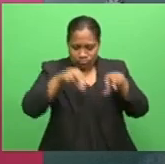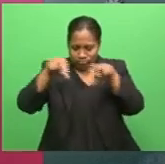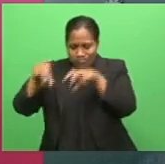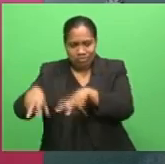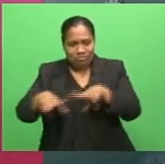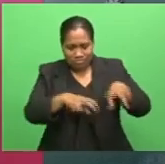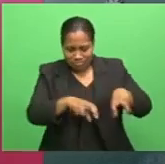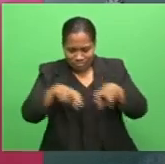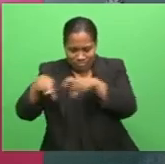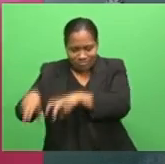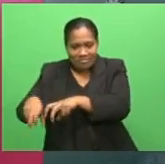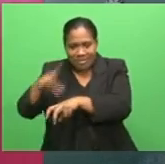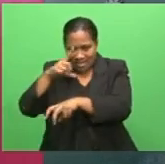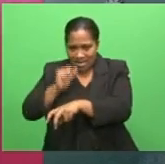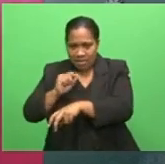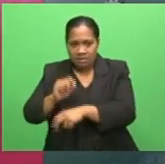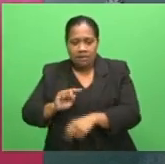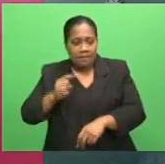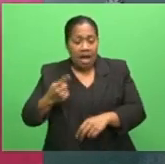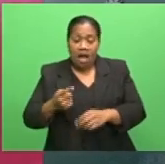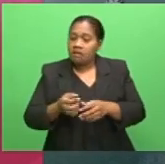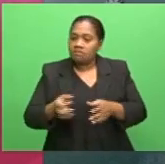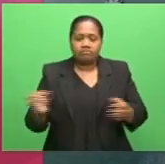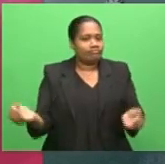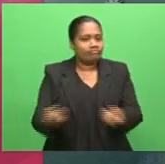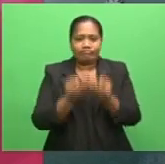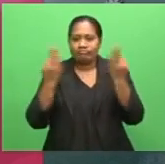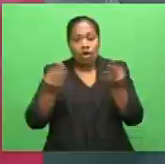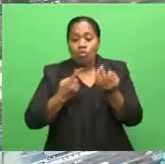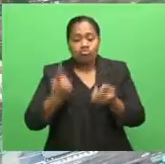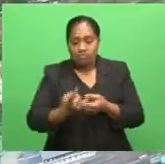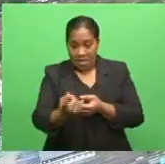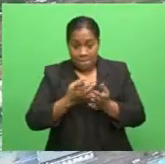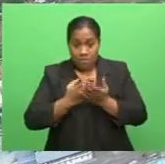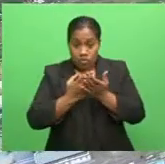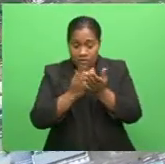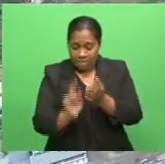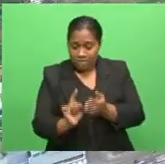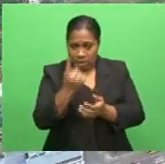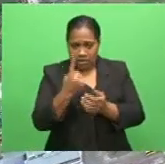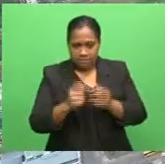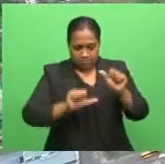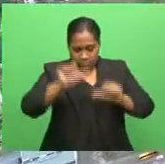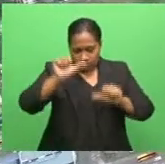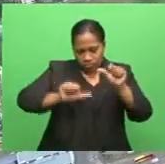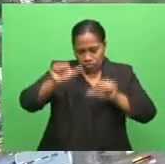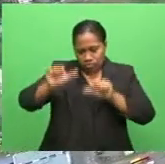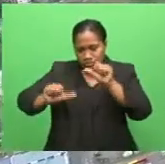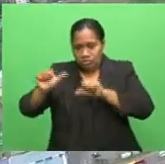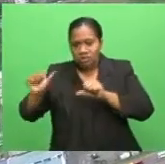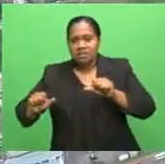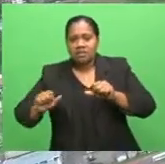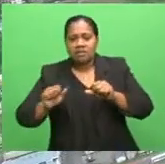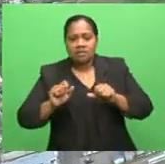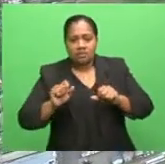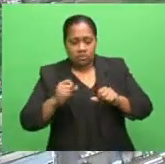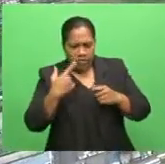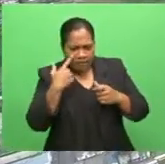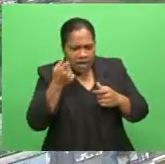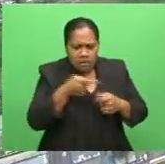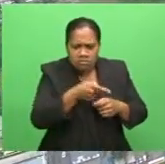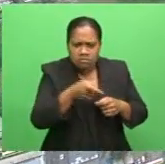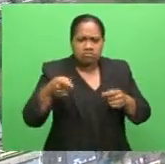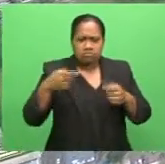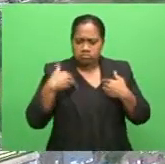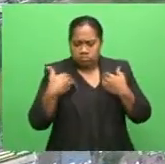is none of those who are coming into the country. They are first of all assessed. Our team goes into the ships, they assess them to find out if anyone is unwell